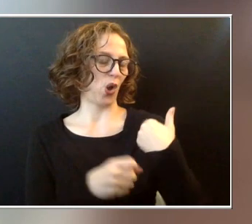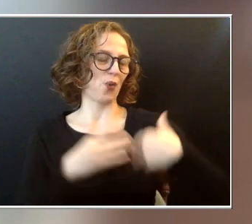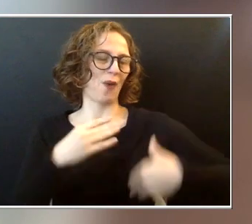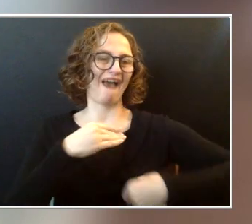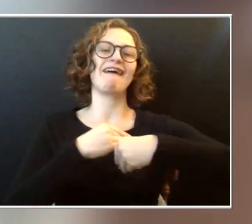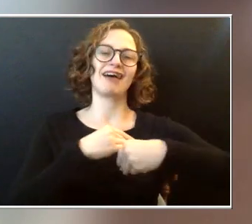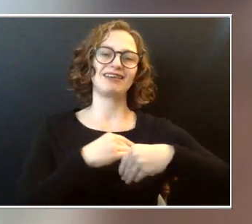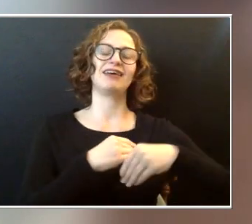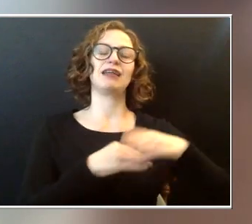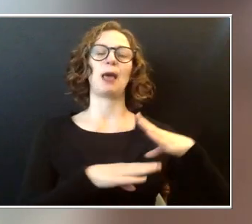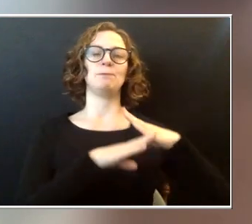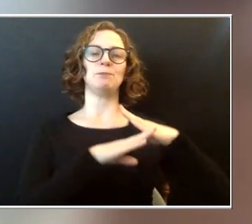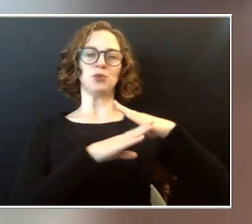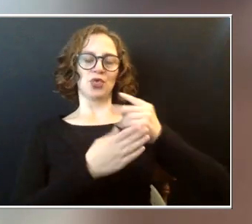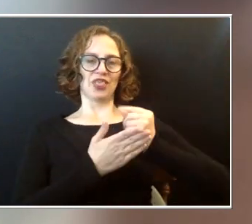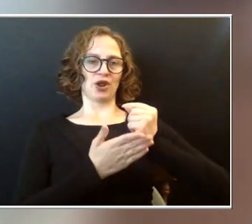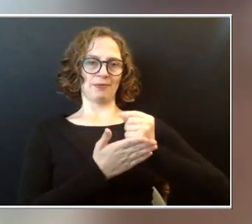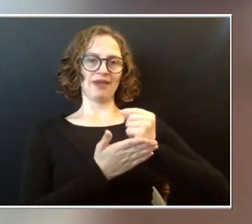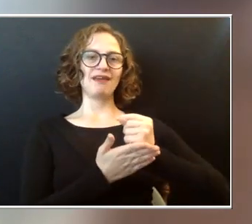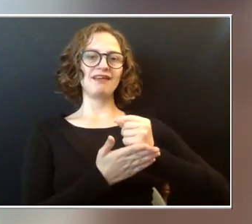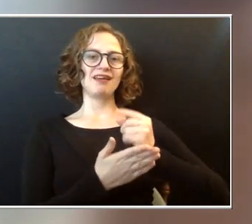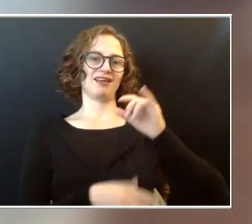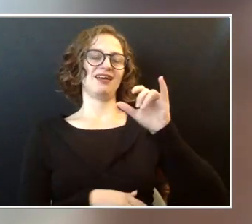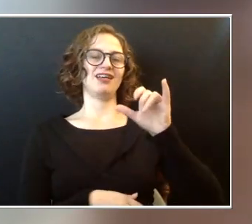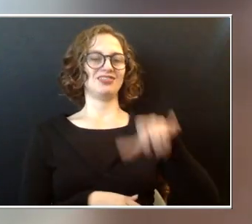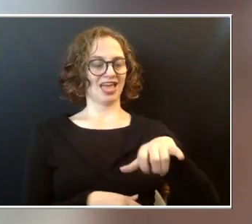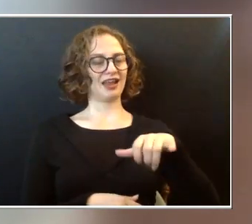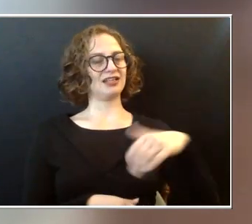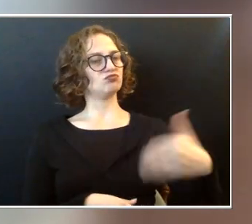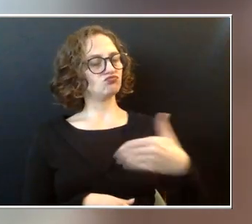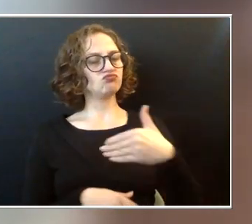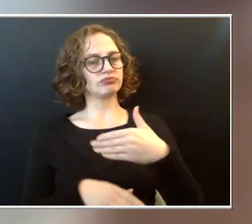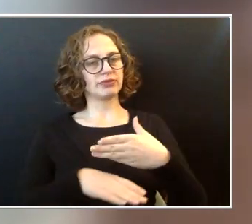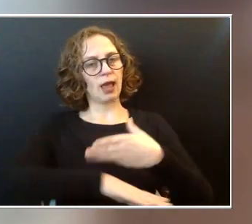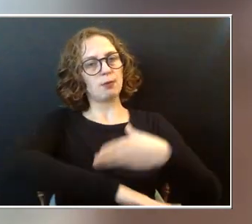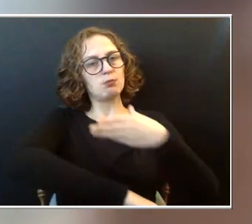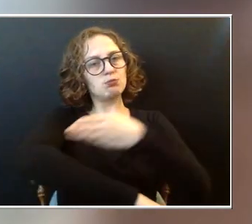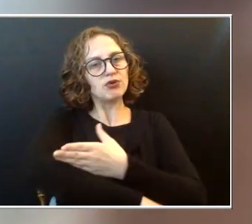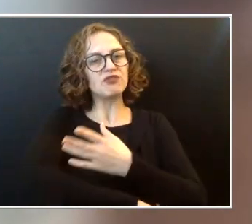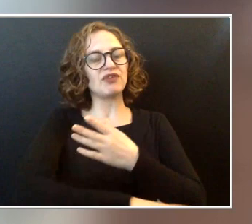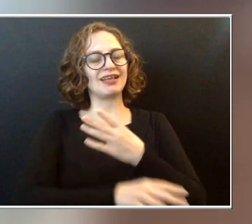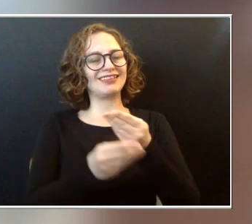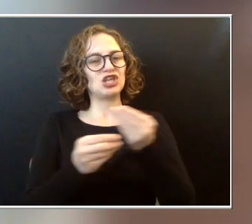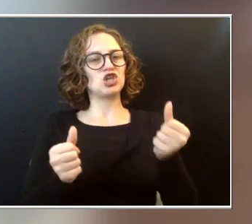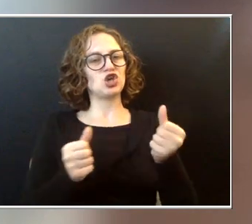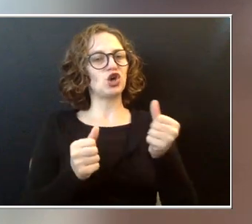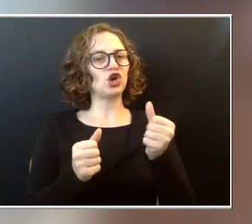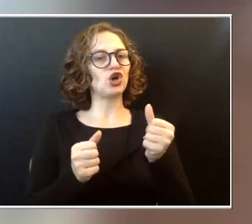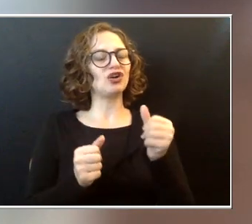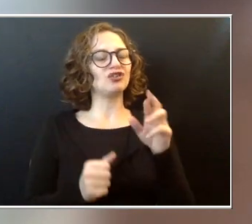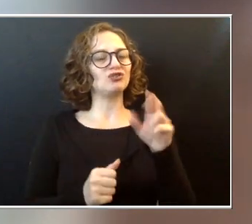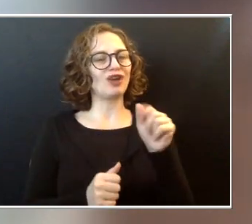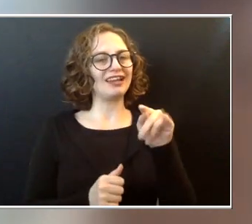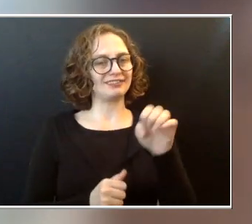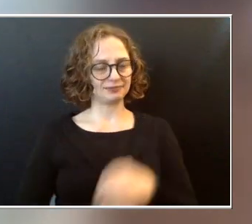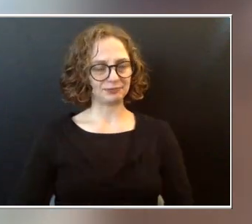and has made a difference in outcomes with improving the response rates and improving the cure rates from this type of cancer. It's